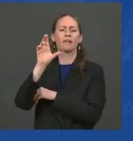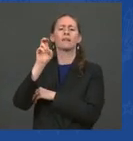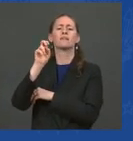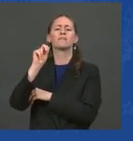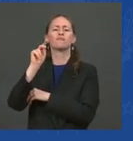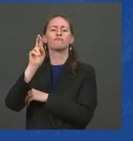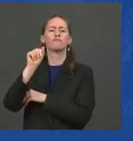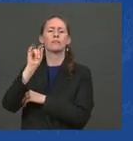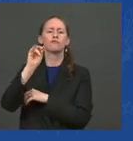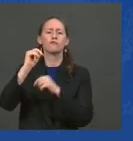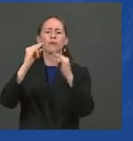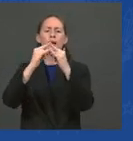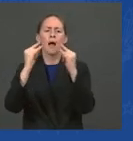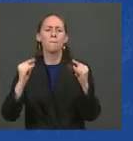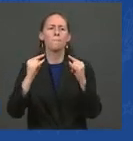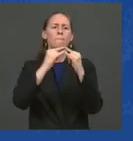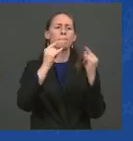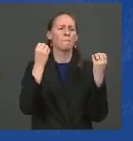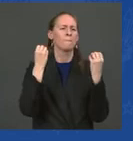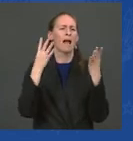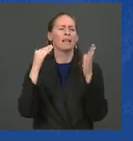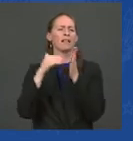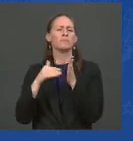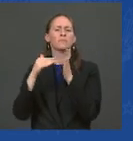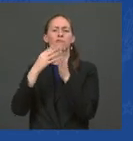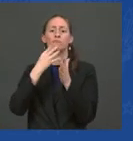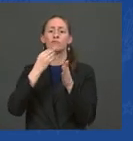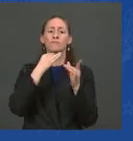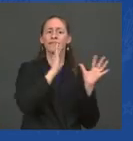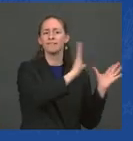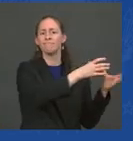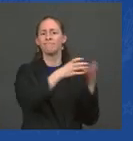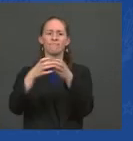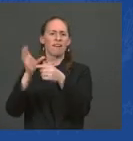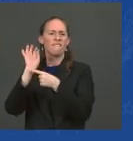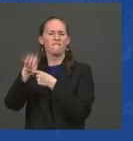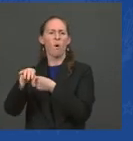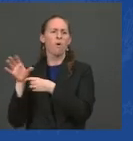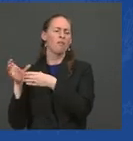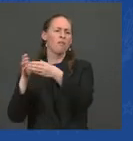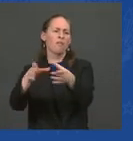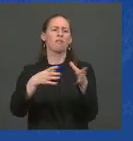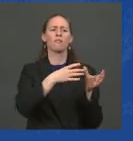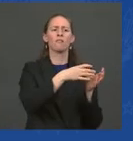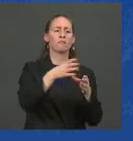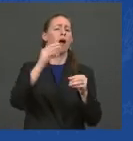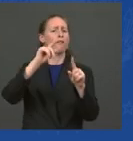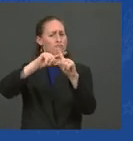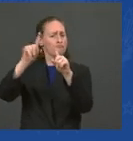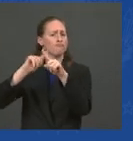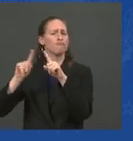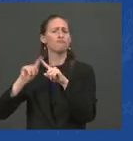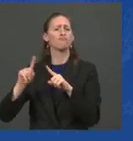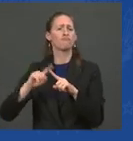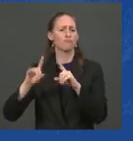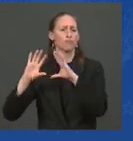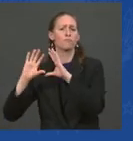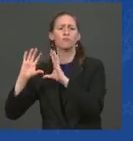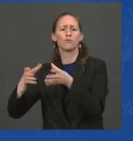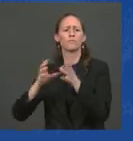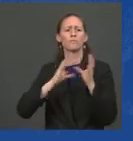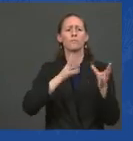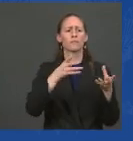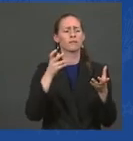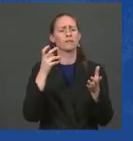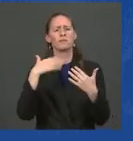of Jews rounded up, along with members of other minority groups, thrown into camps, abused, used as